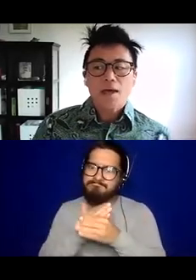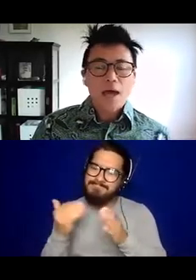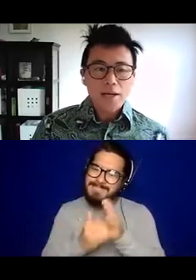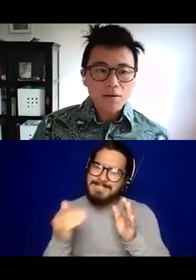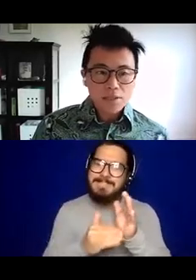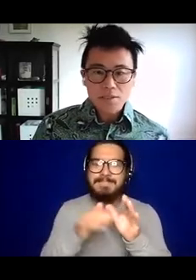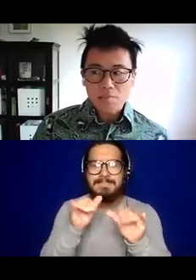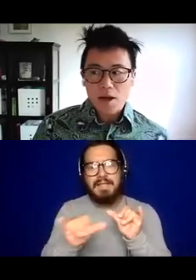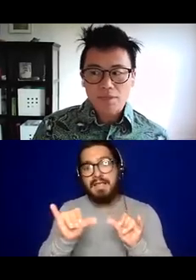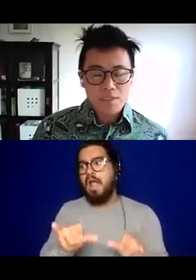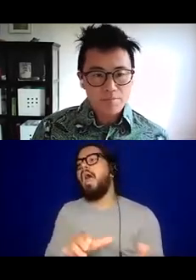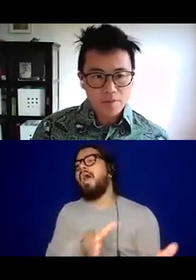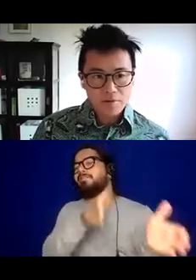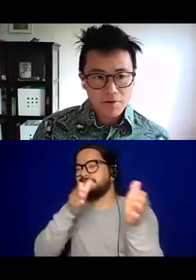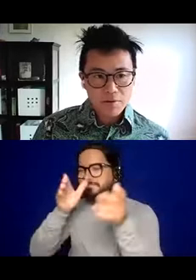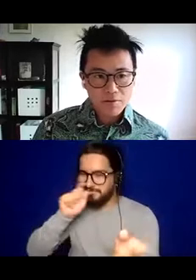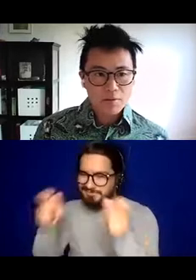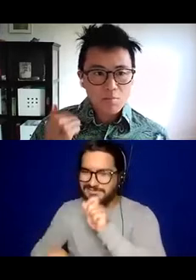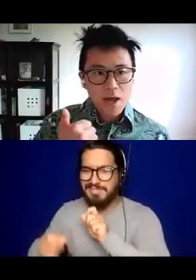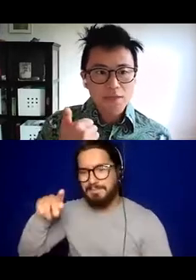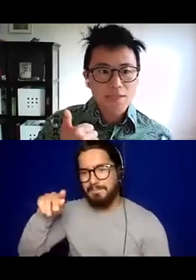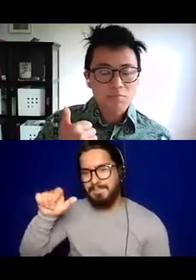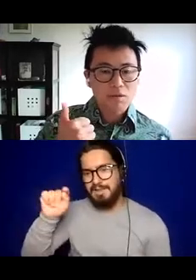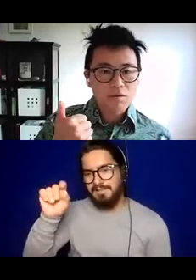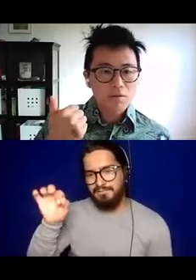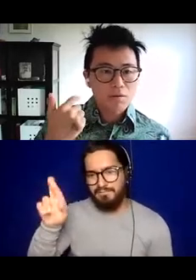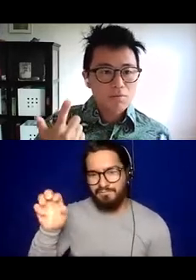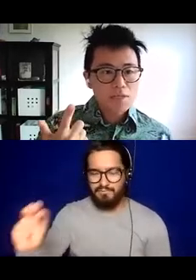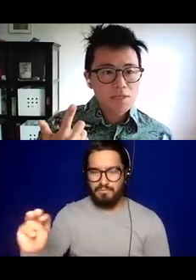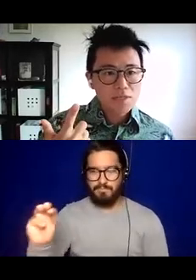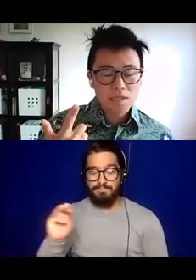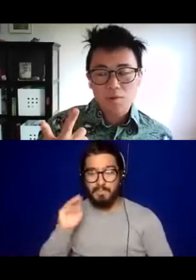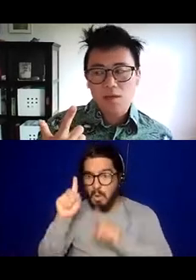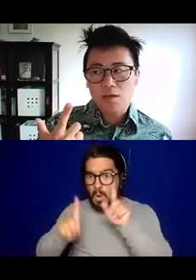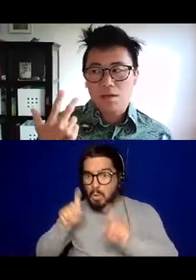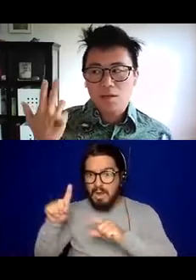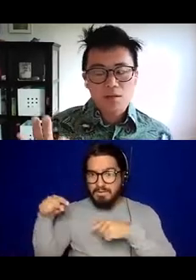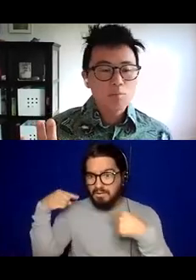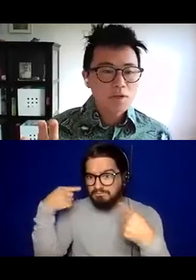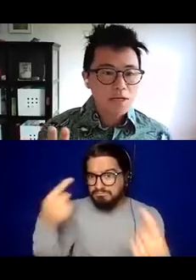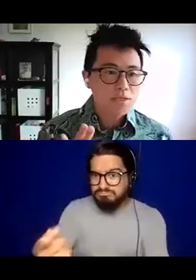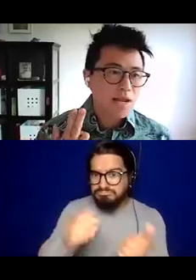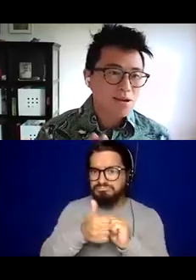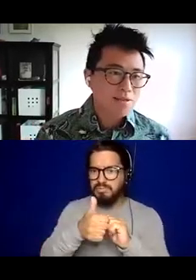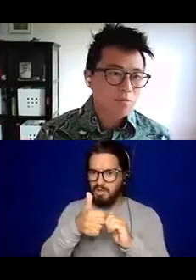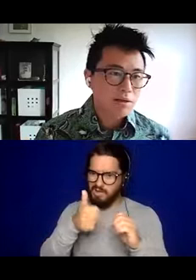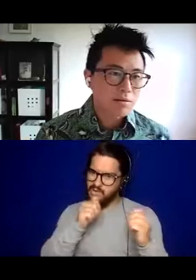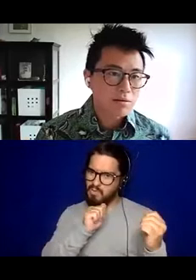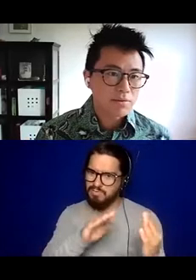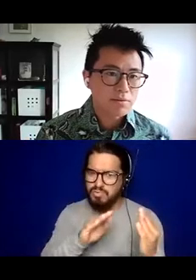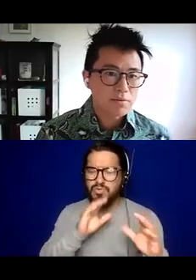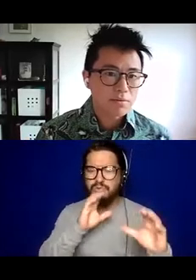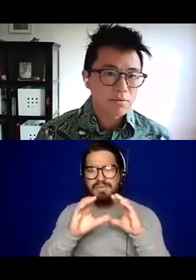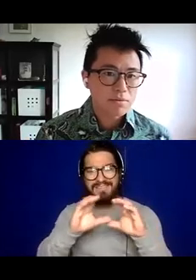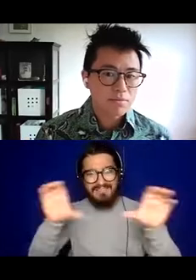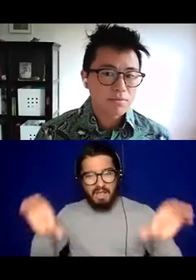Okay, any questions about these steps so far? Impact assessment, risk assessment, communications and action plan.